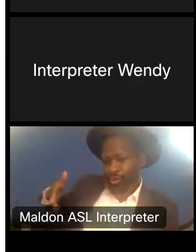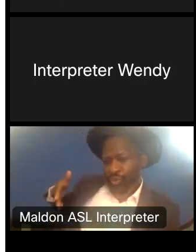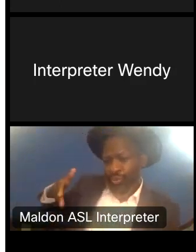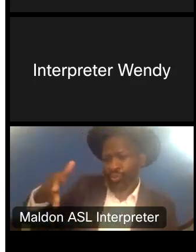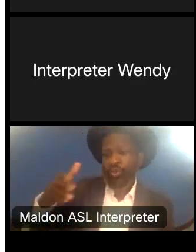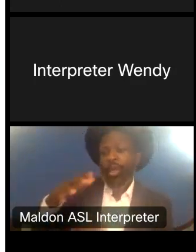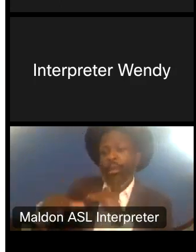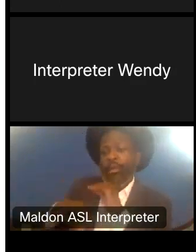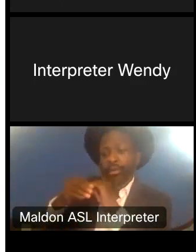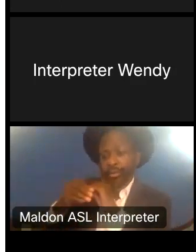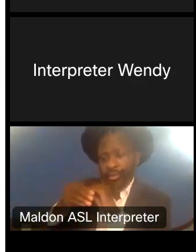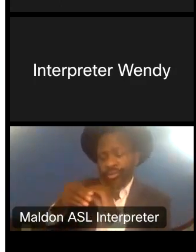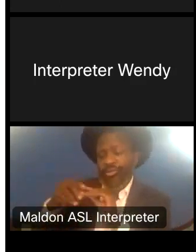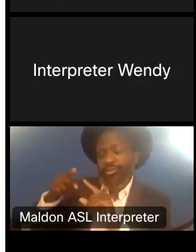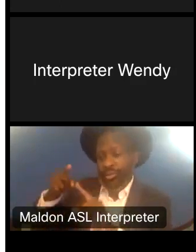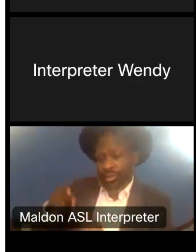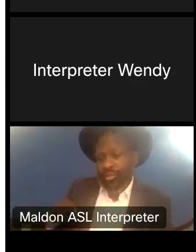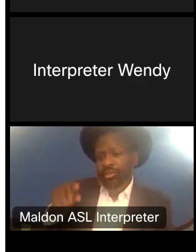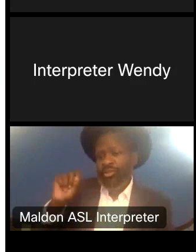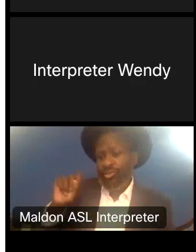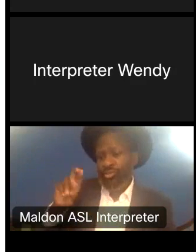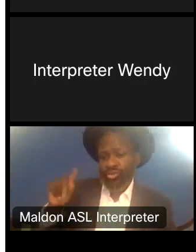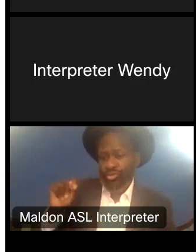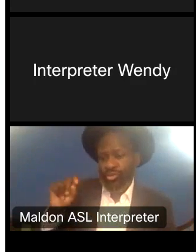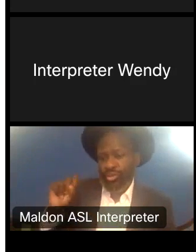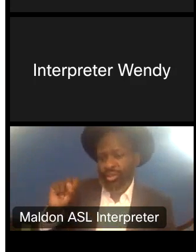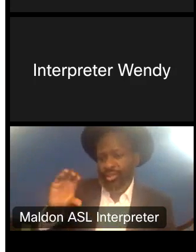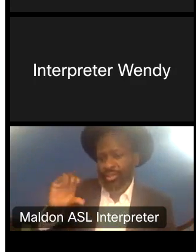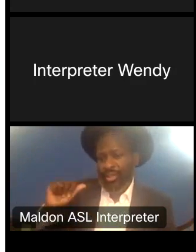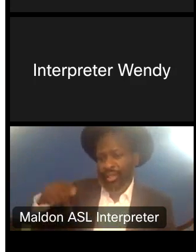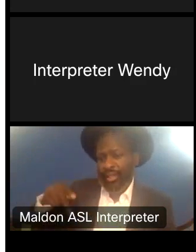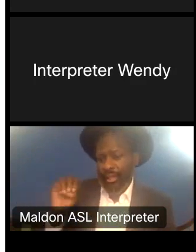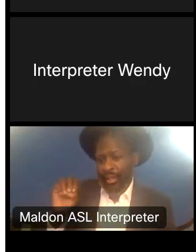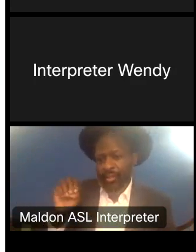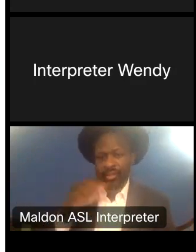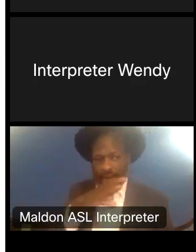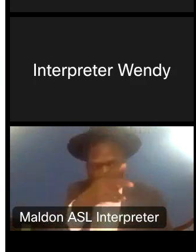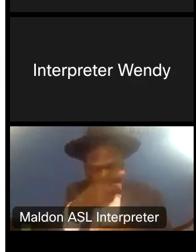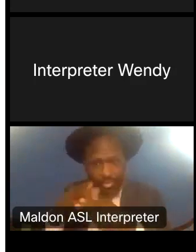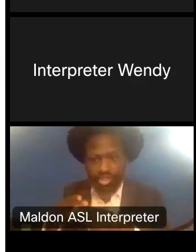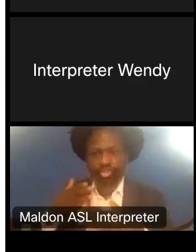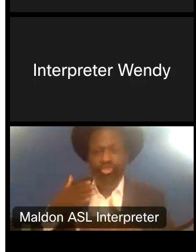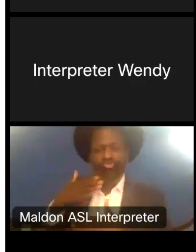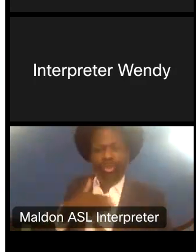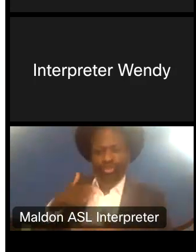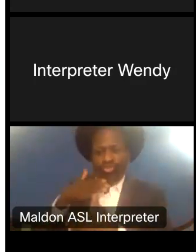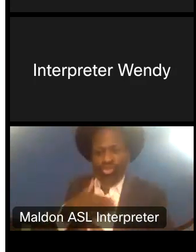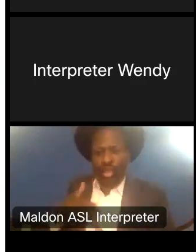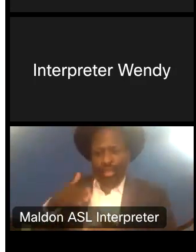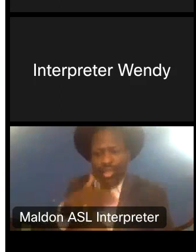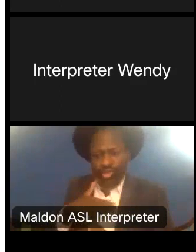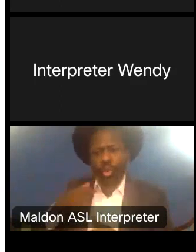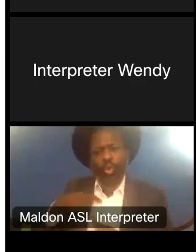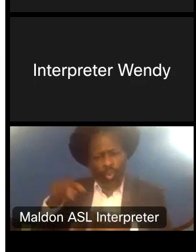you have streetscape planning, as you said, you mentioned recreation areas, that kind of thing might be something that we can look at as the project